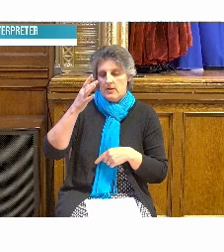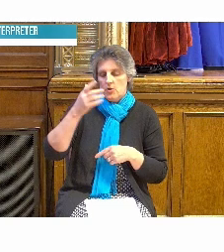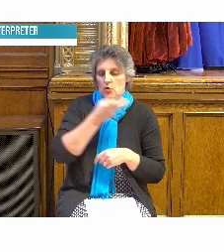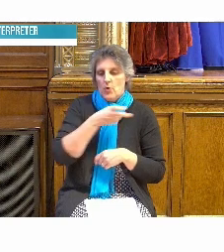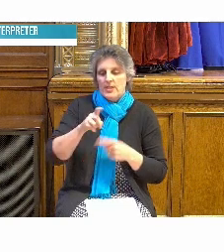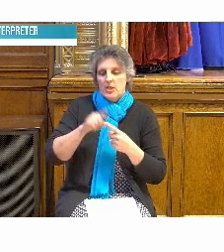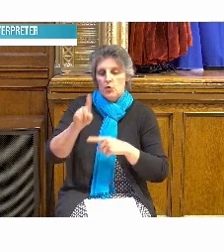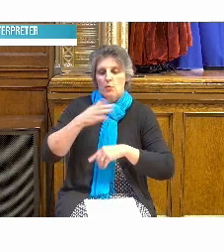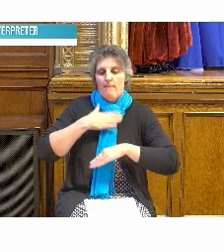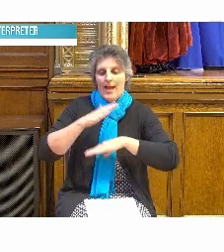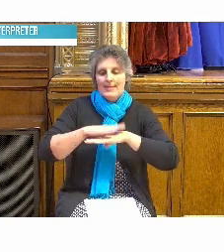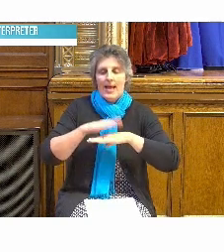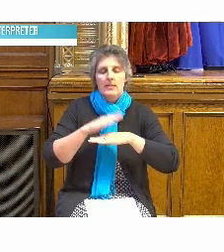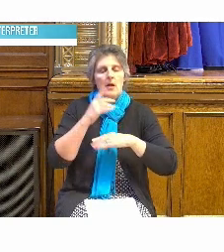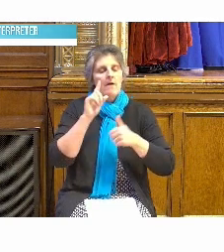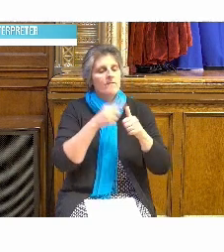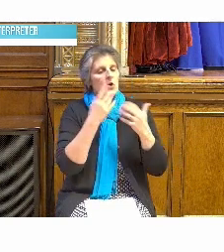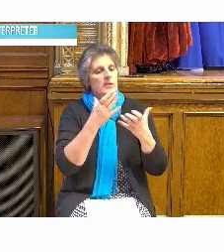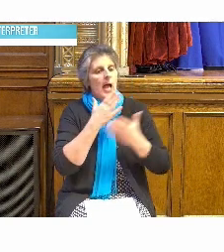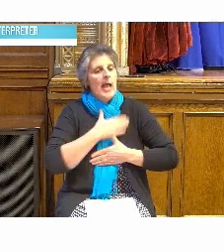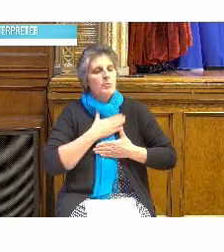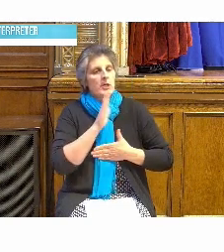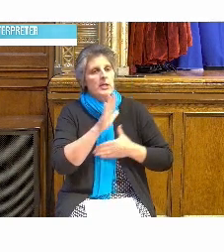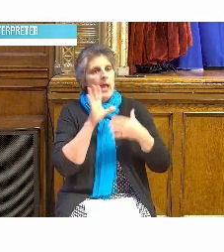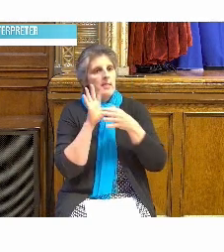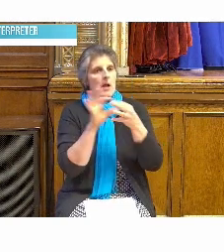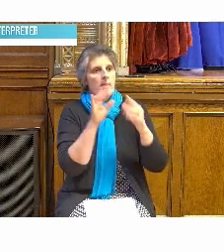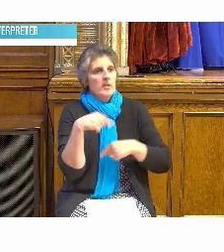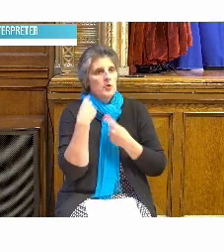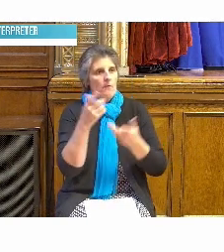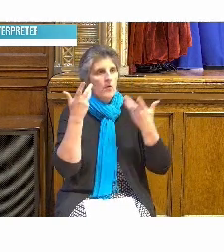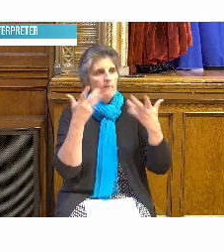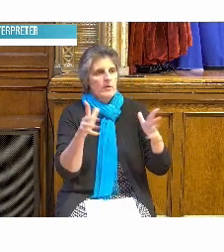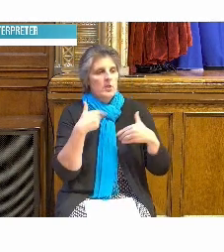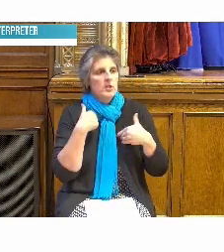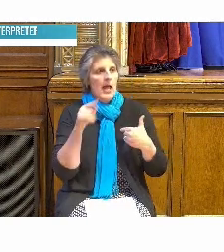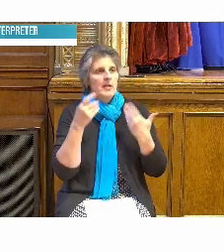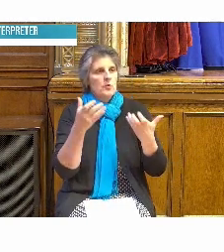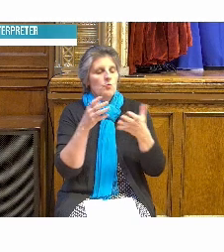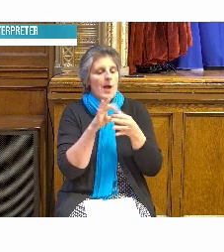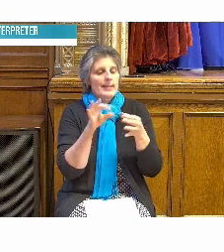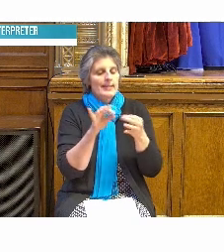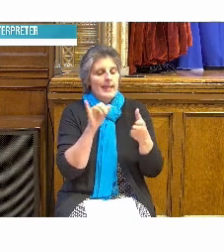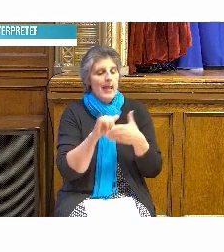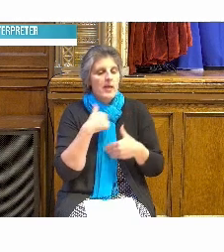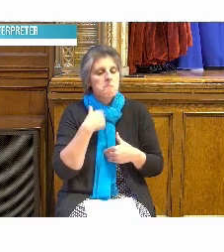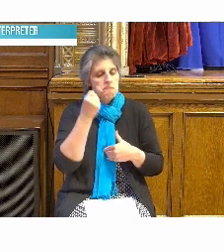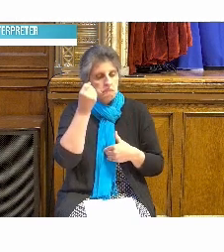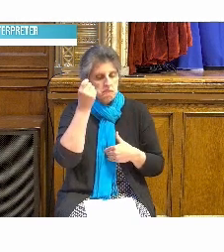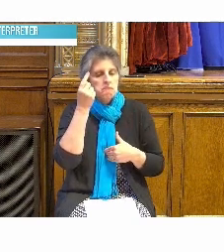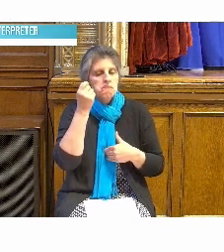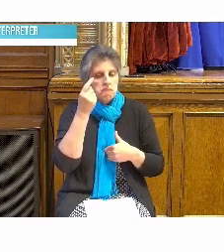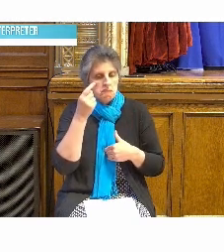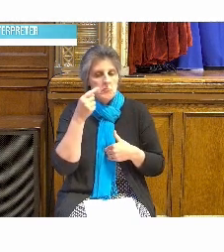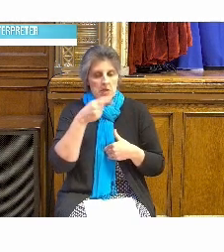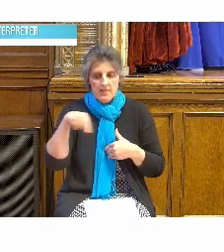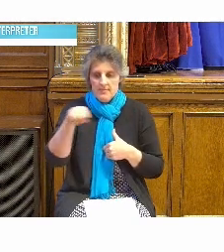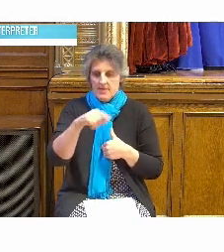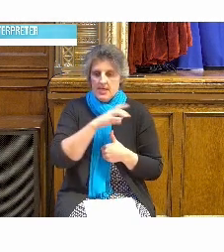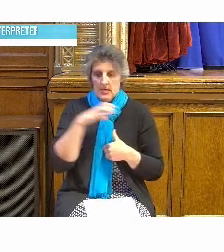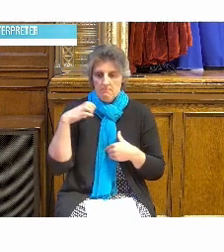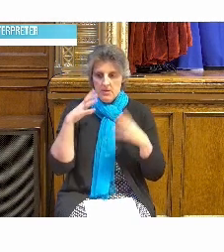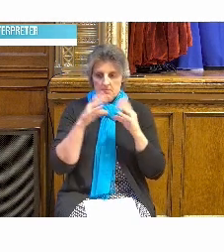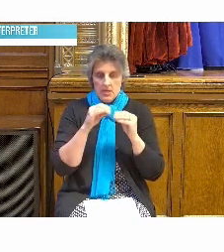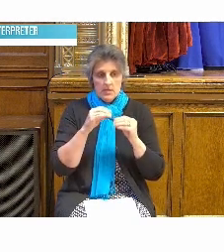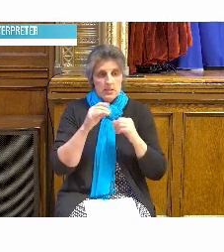but I appreciate the points that have been made, and I would just say that I understand that these commission meetings